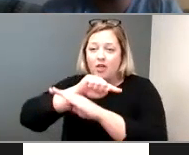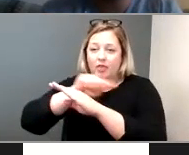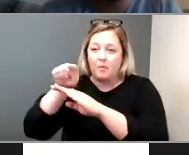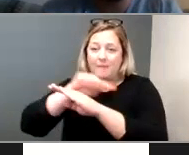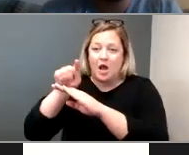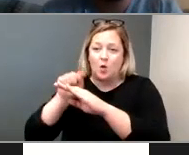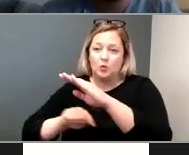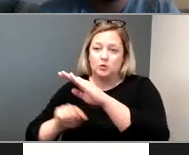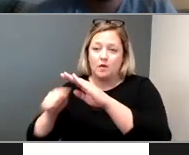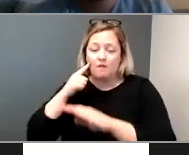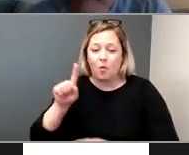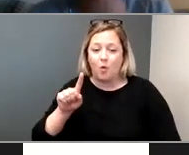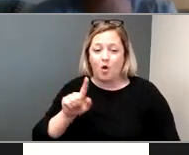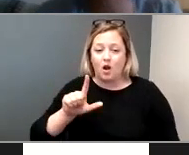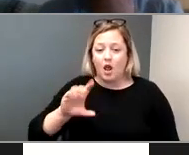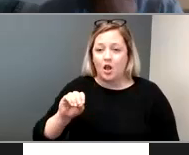n factorial?